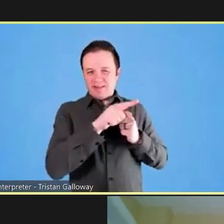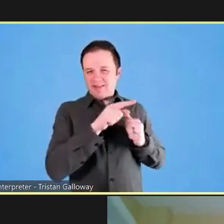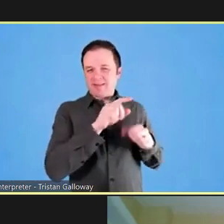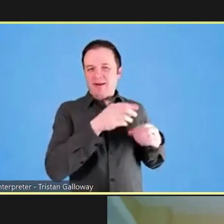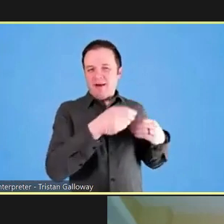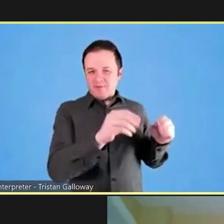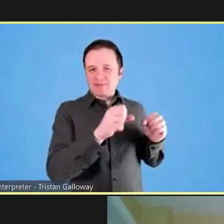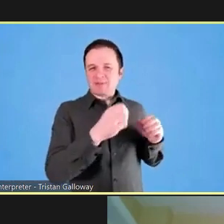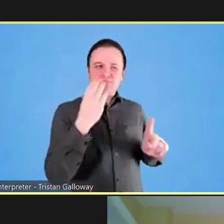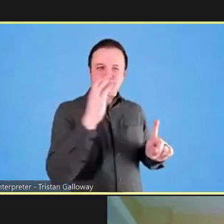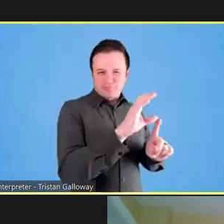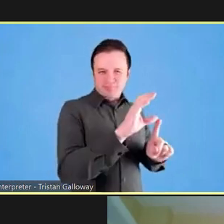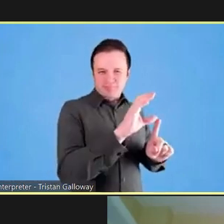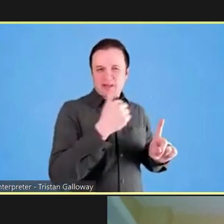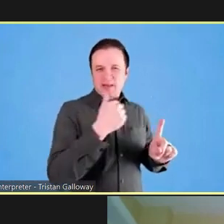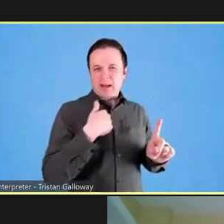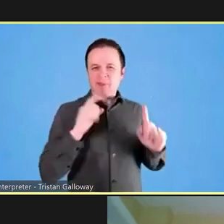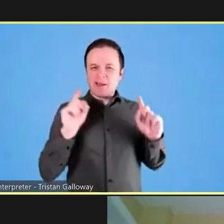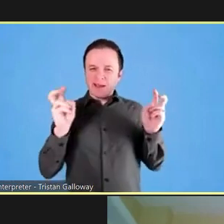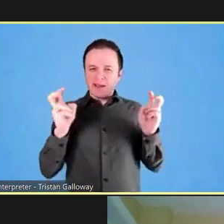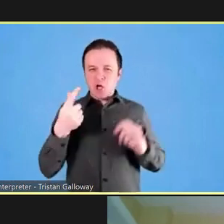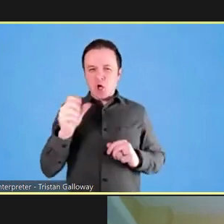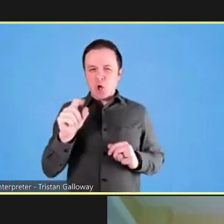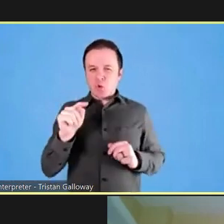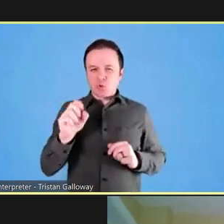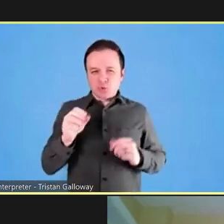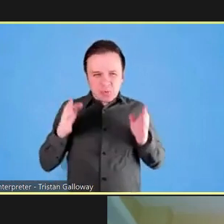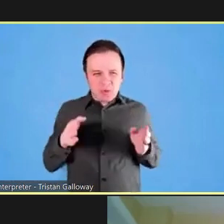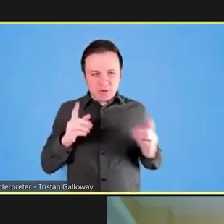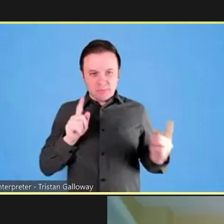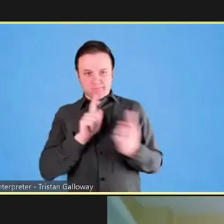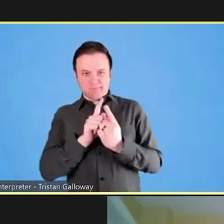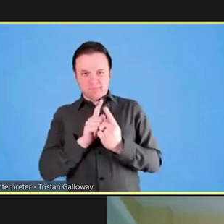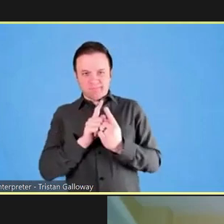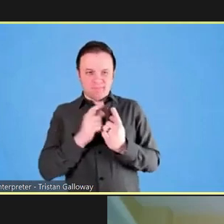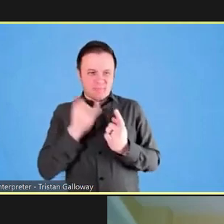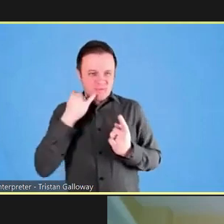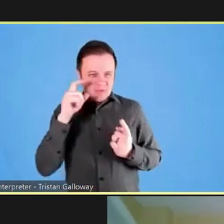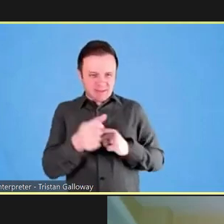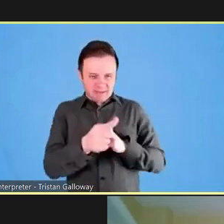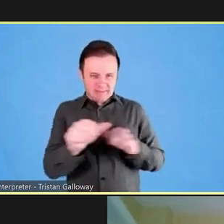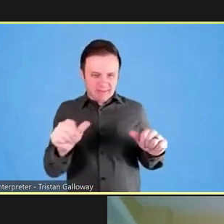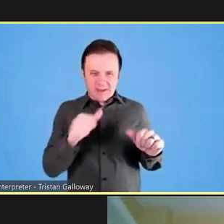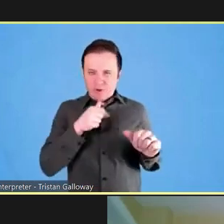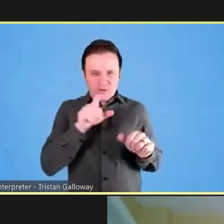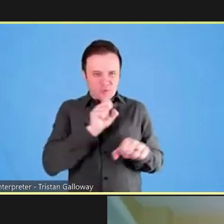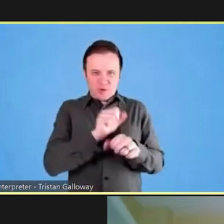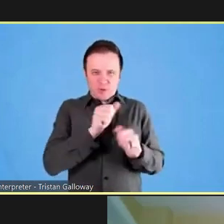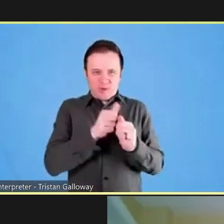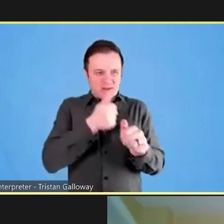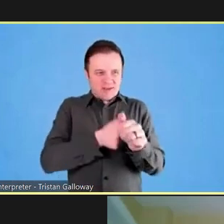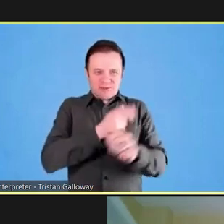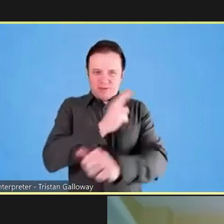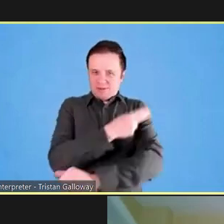and I can be a go-to person, but I don't necessarily have to work with each individual hospital. So